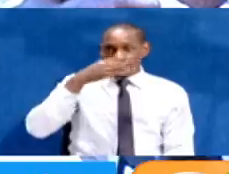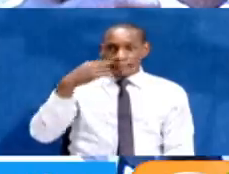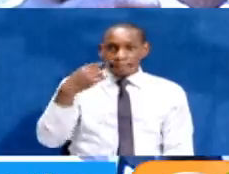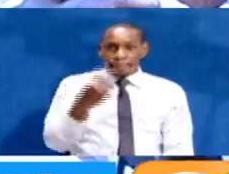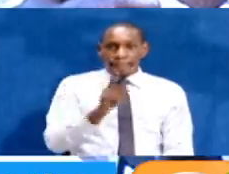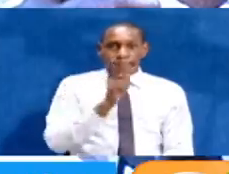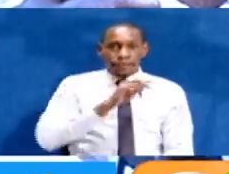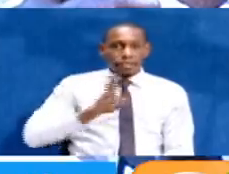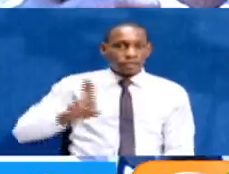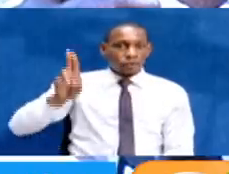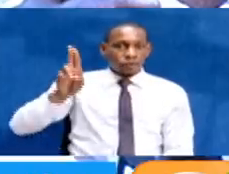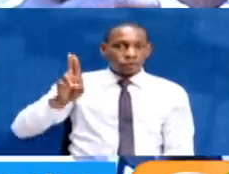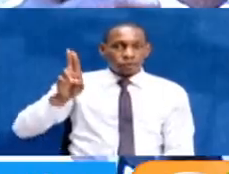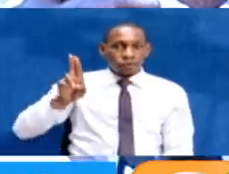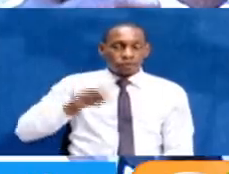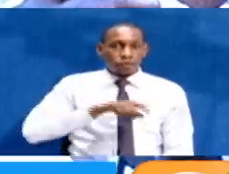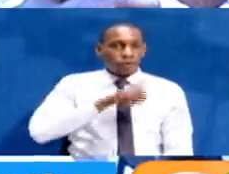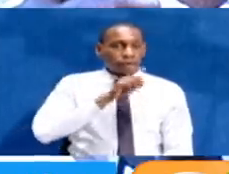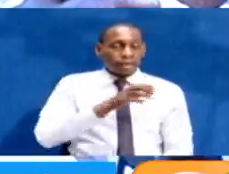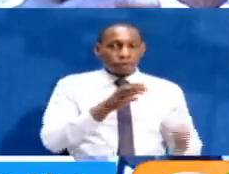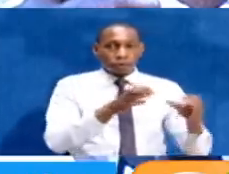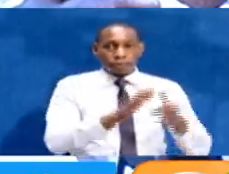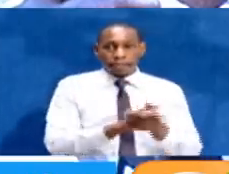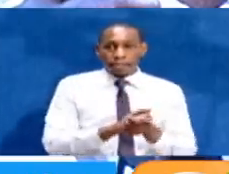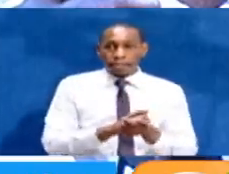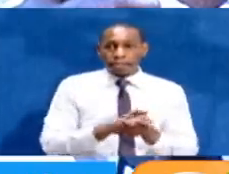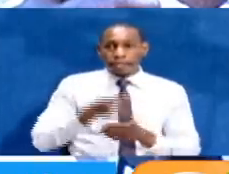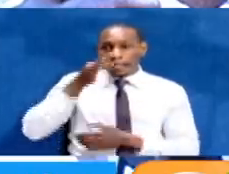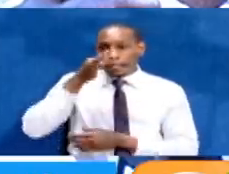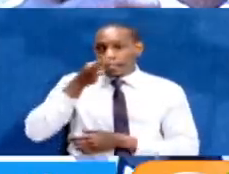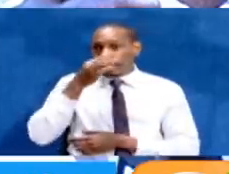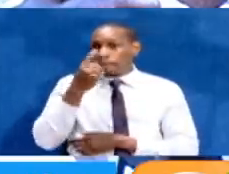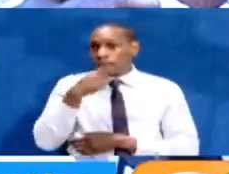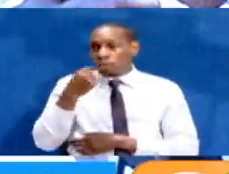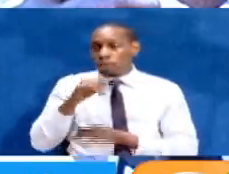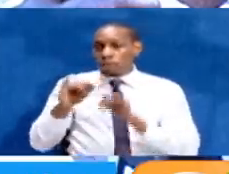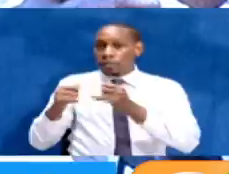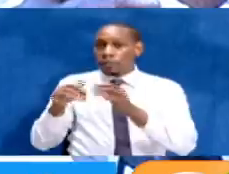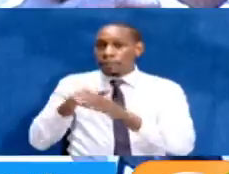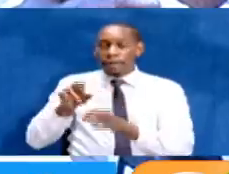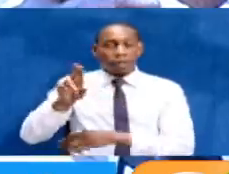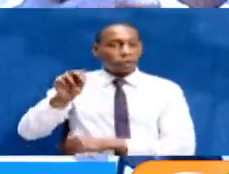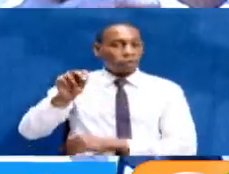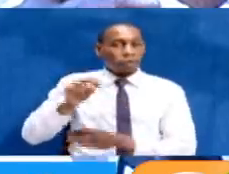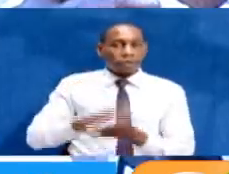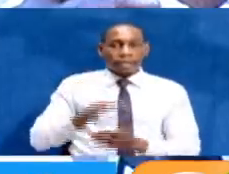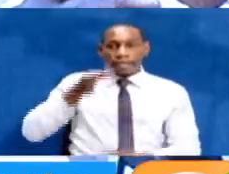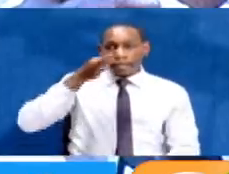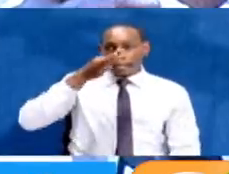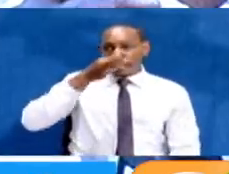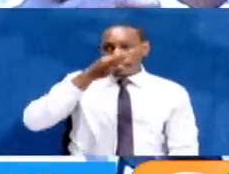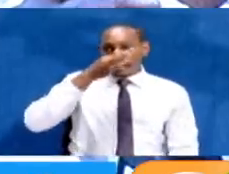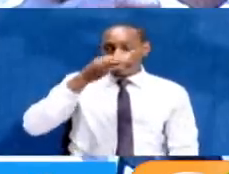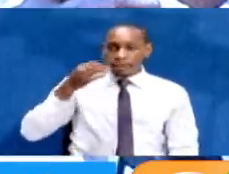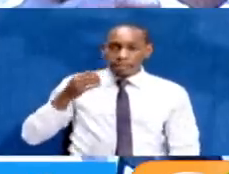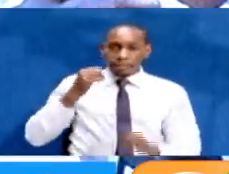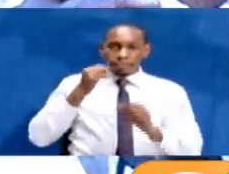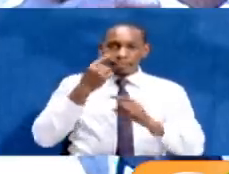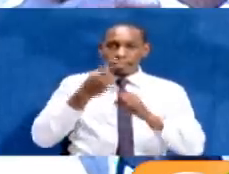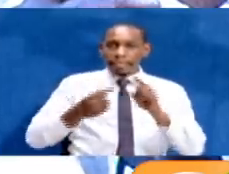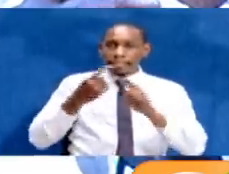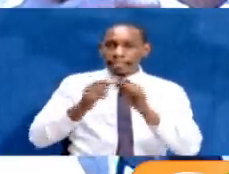defeated Uhuru Kenyatta of the KANU party. Who was Mwai Kibaki? New blood? No. Mwai Kibaki was for 10